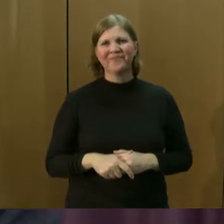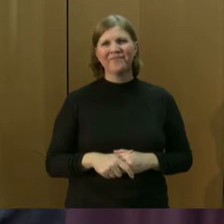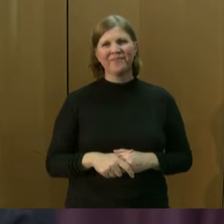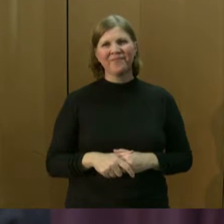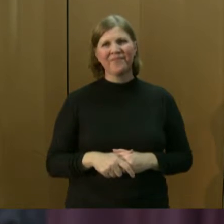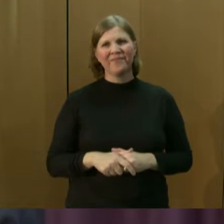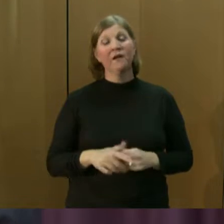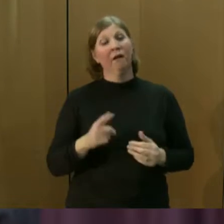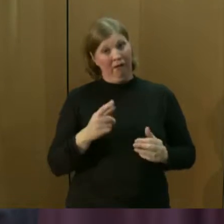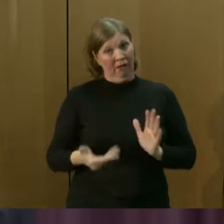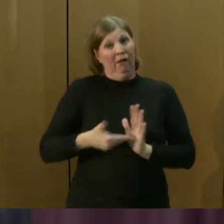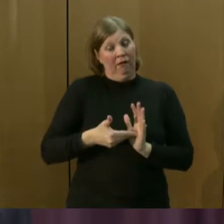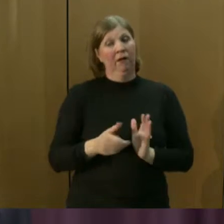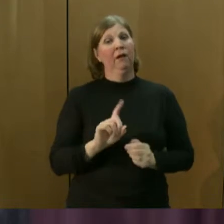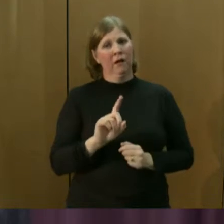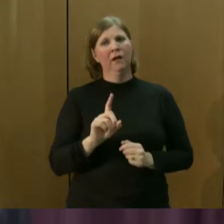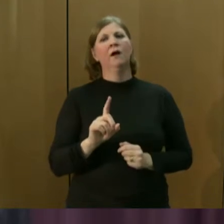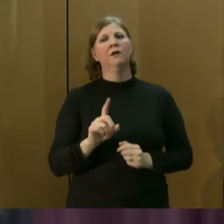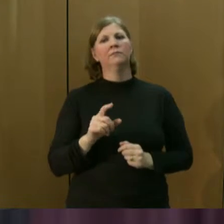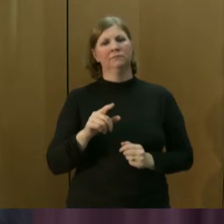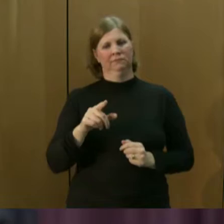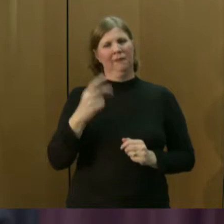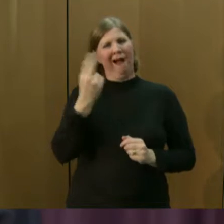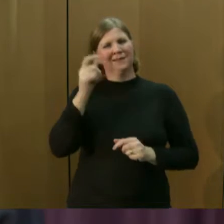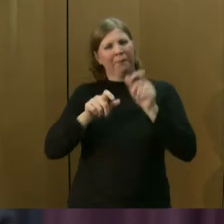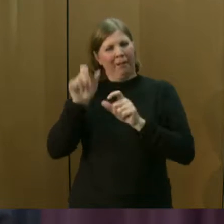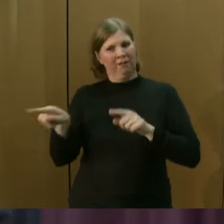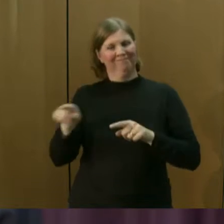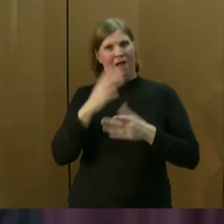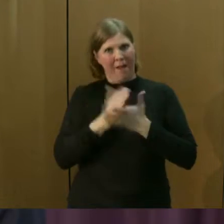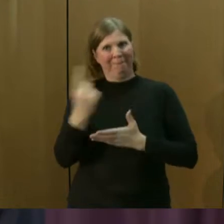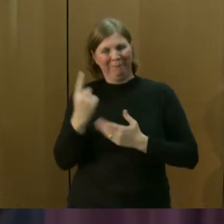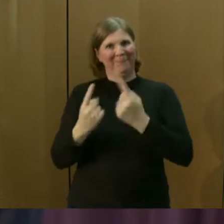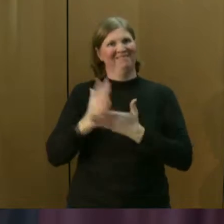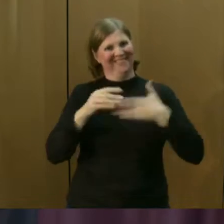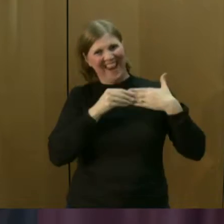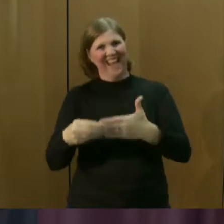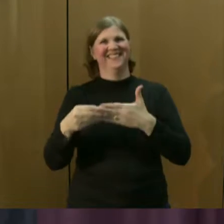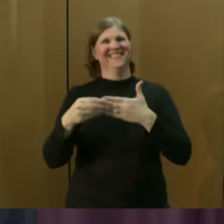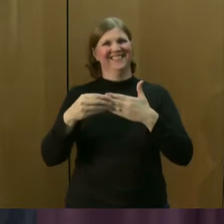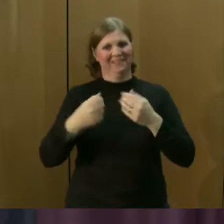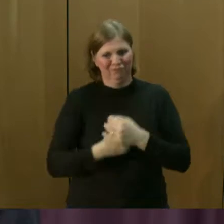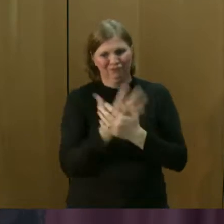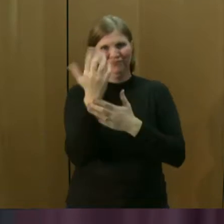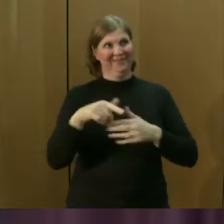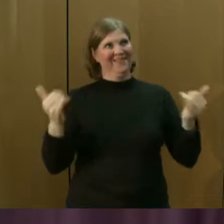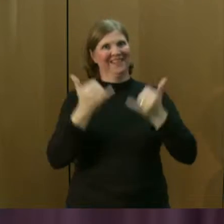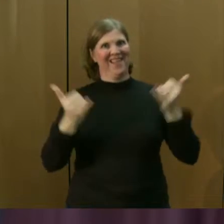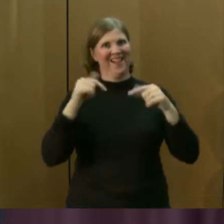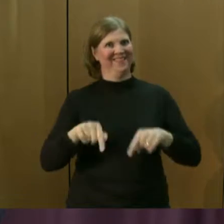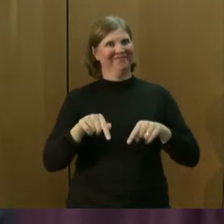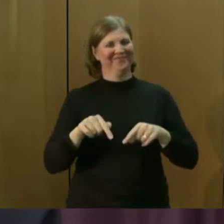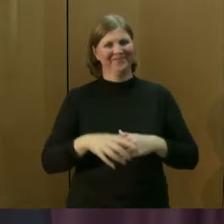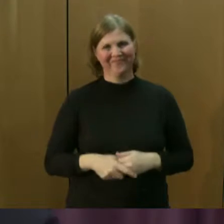it should happen. Some artists thought that they had something that was worth seeing, and they just decided to do it. And so it's an open